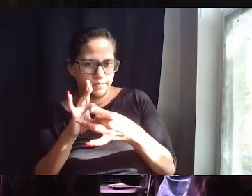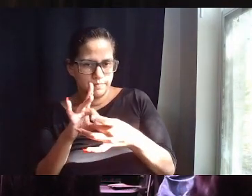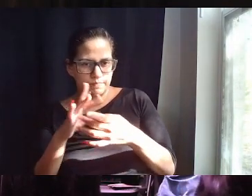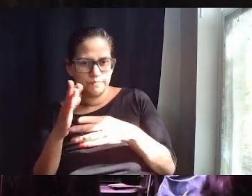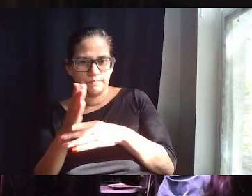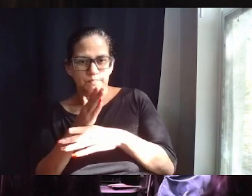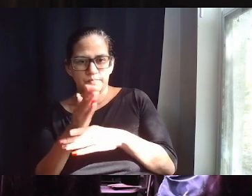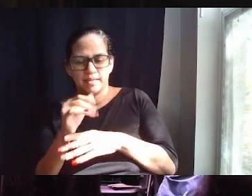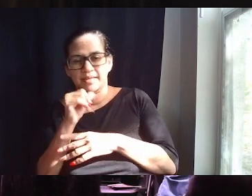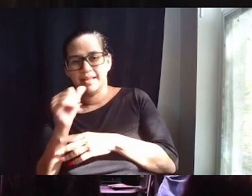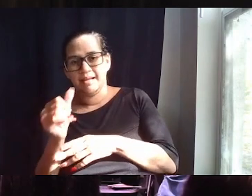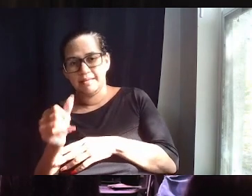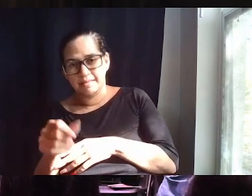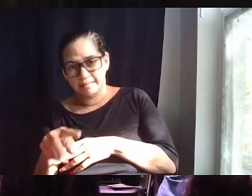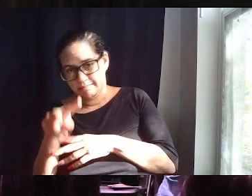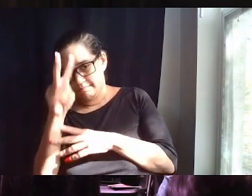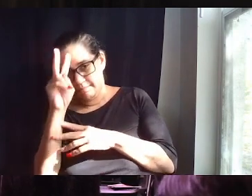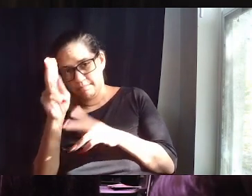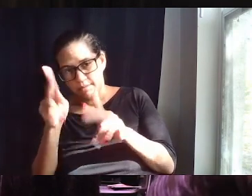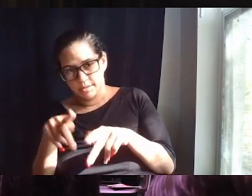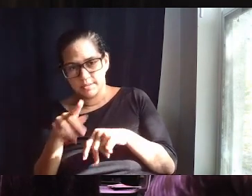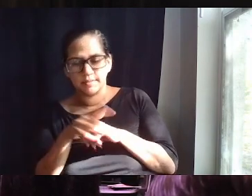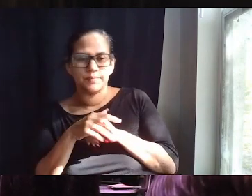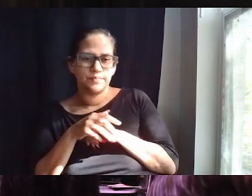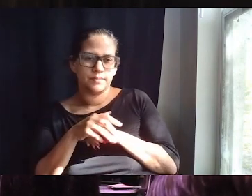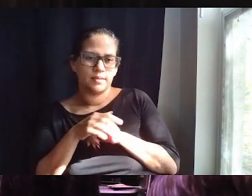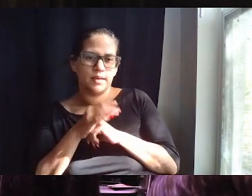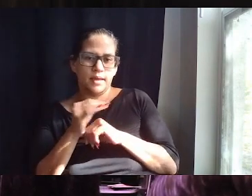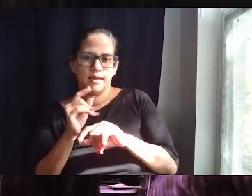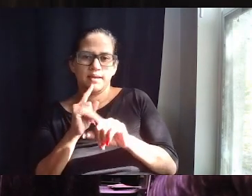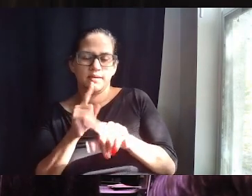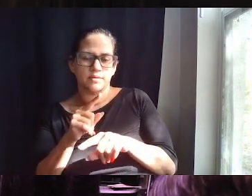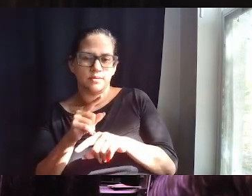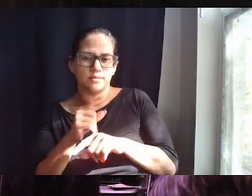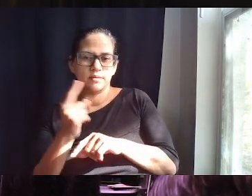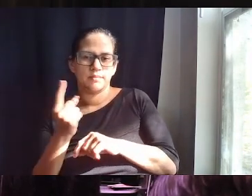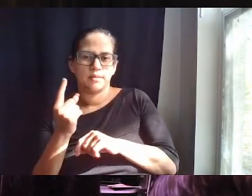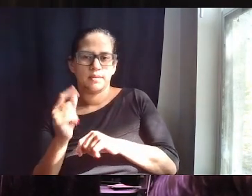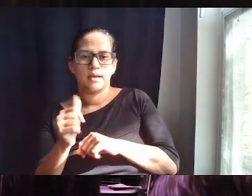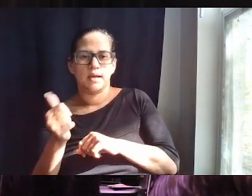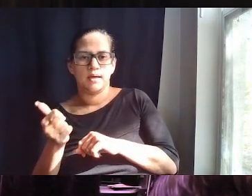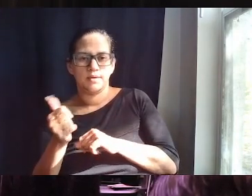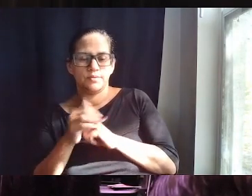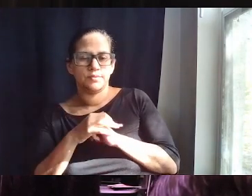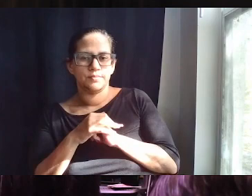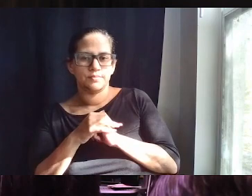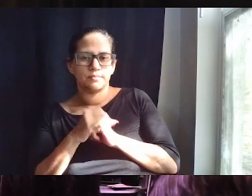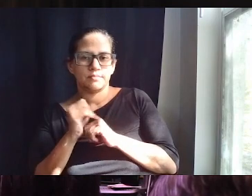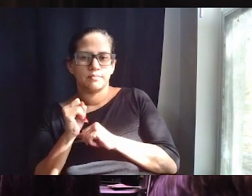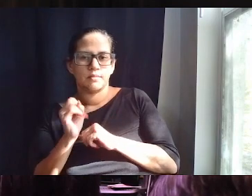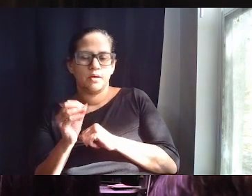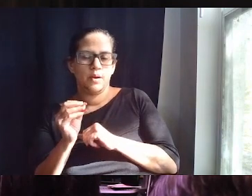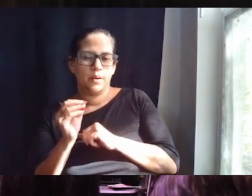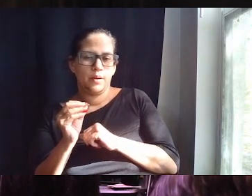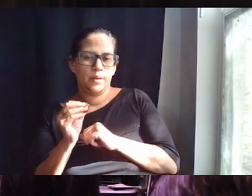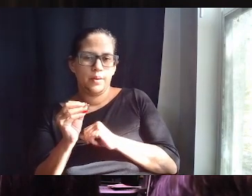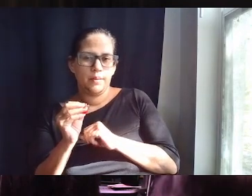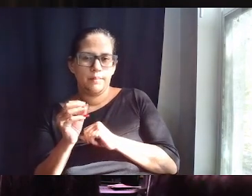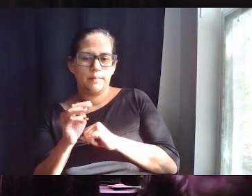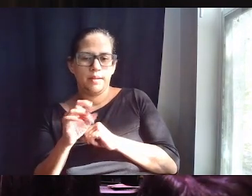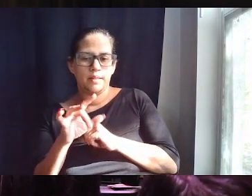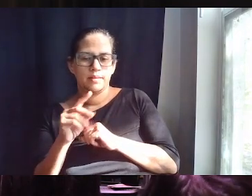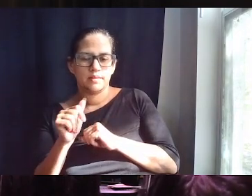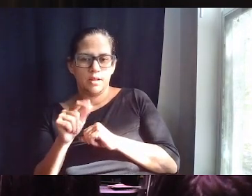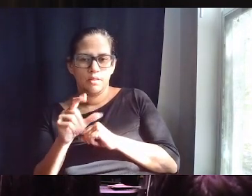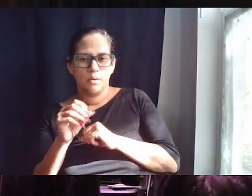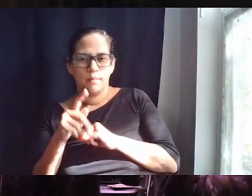person. And answered something else. So Melinda Lopez is an actor,